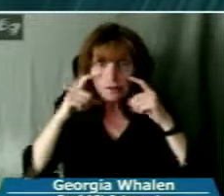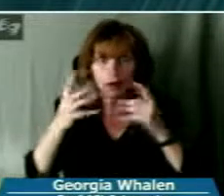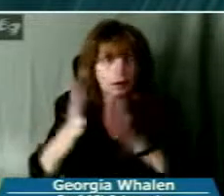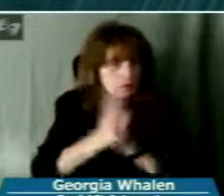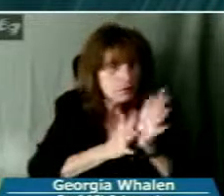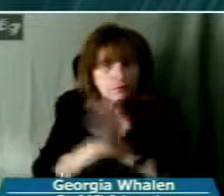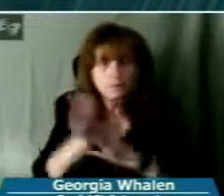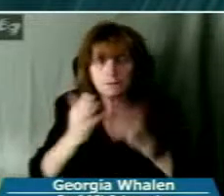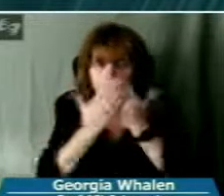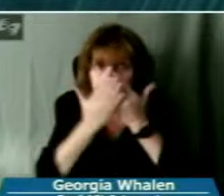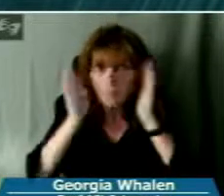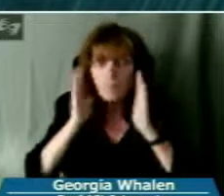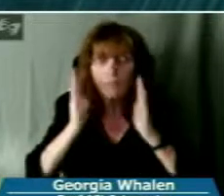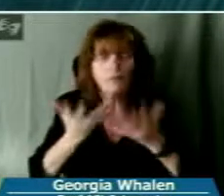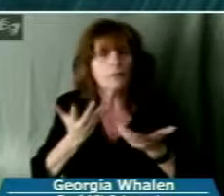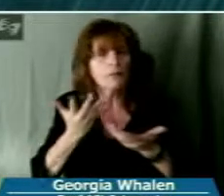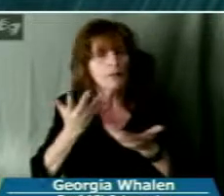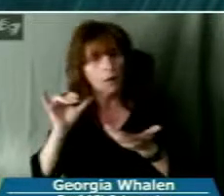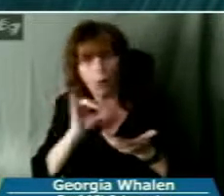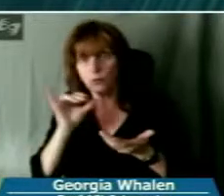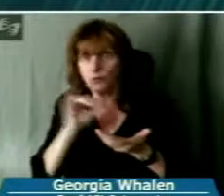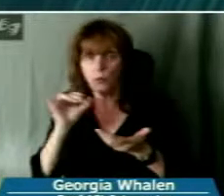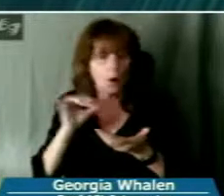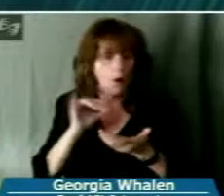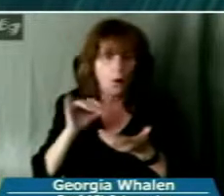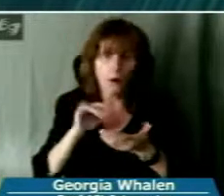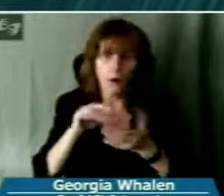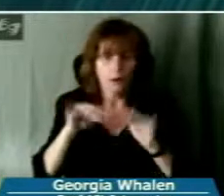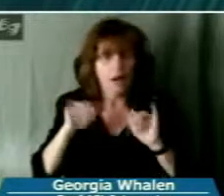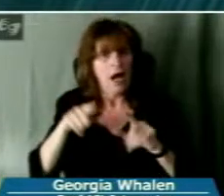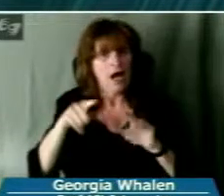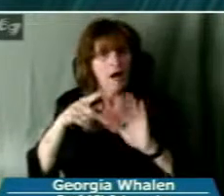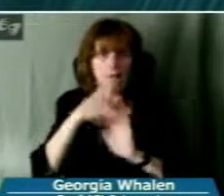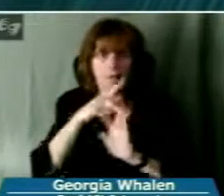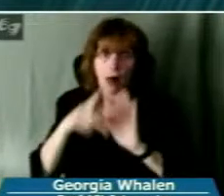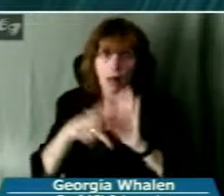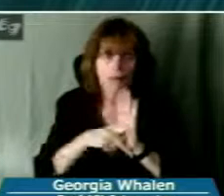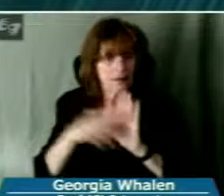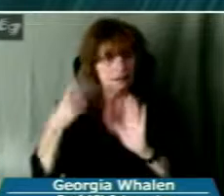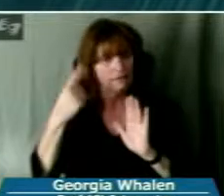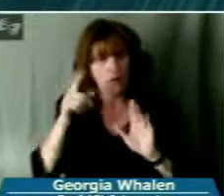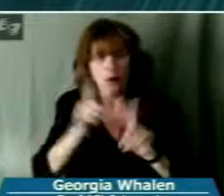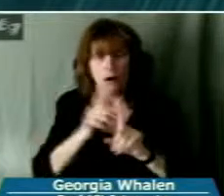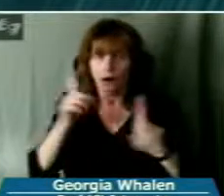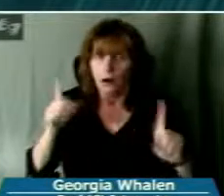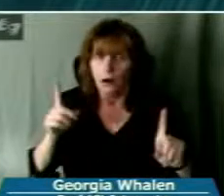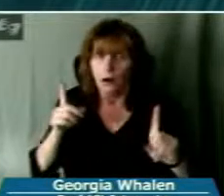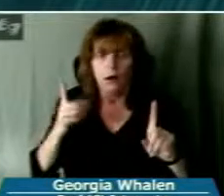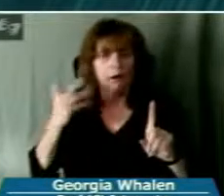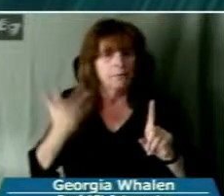times it's about the processes that keep people from moving around too much, that have proper